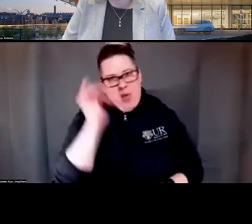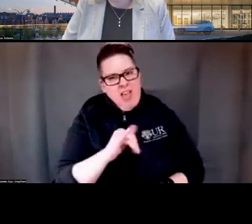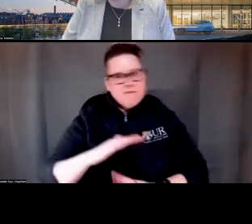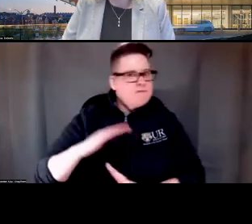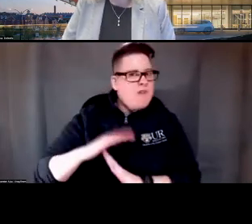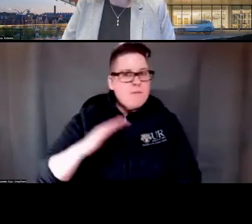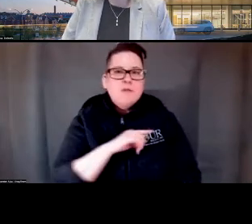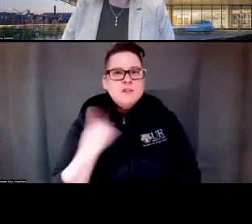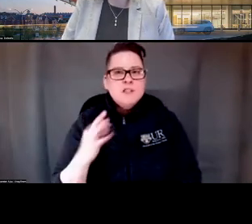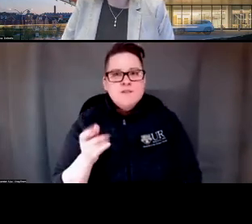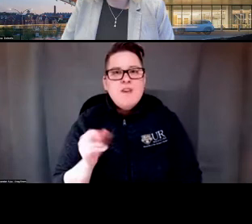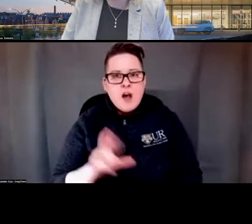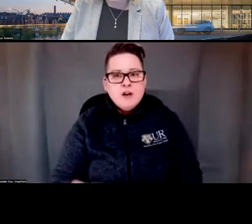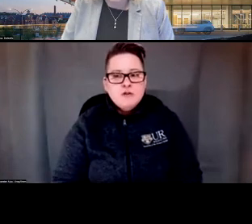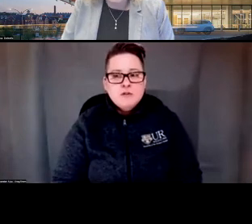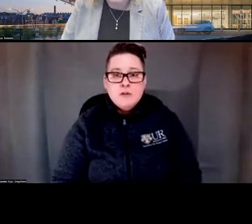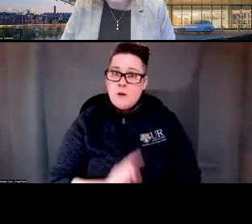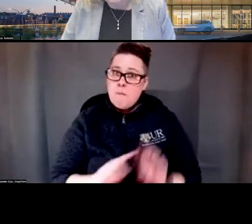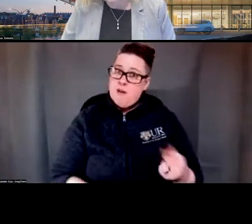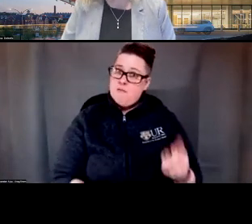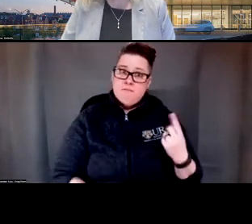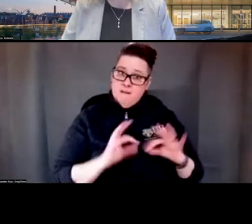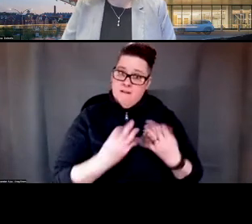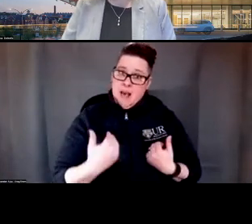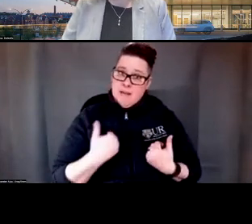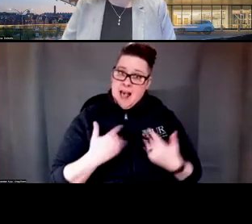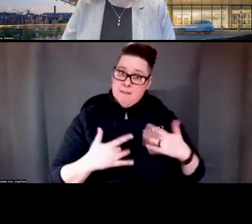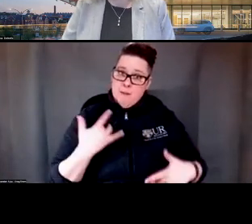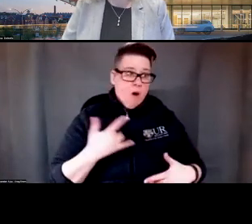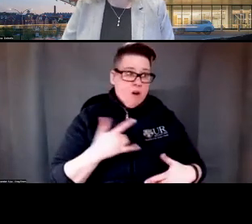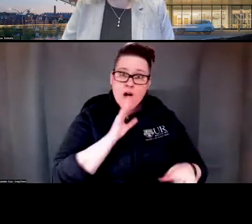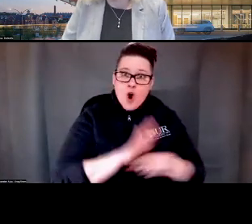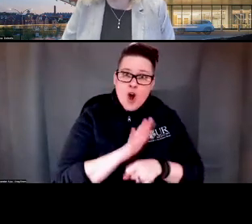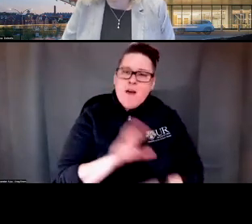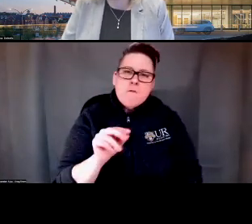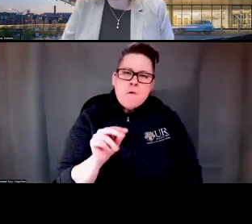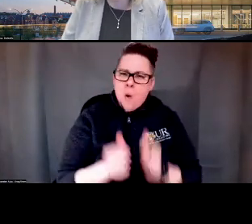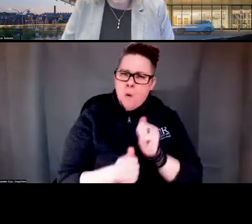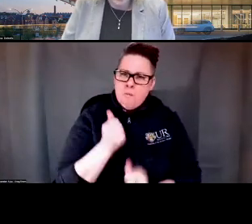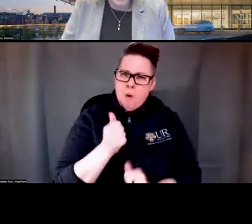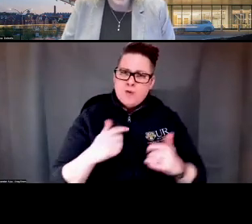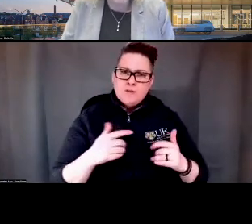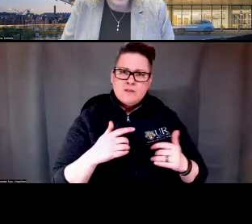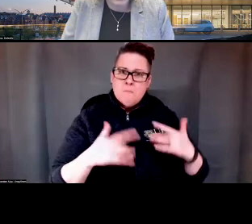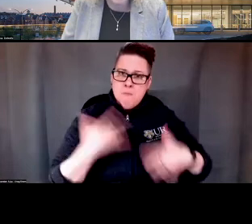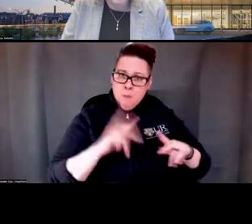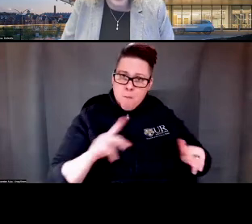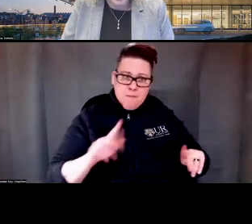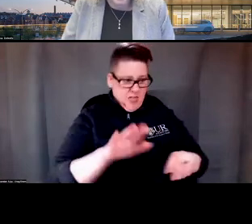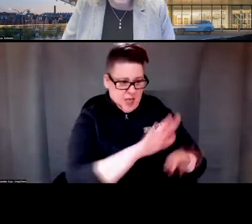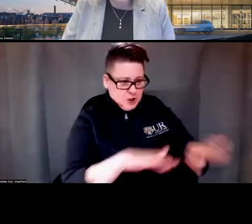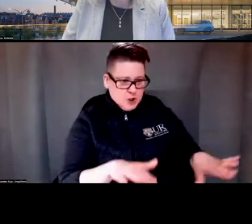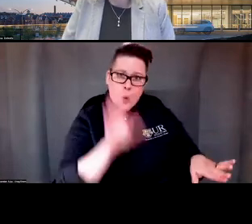risk factor. But that alone is not enough because most children of bipolar parents will not go on to have